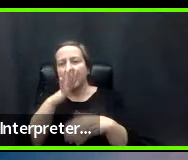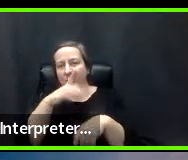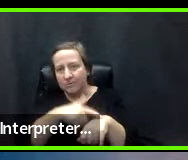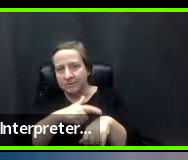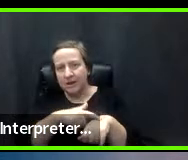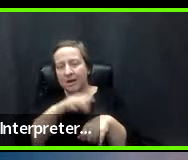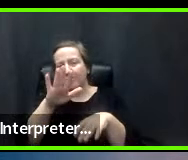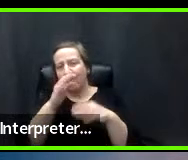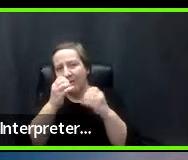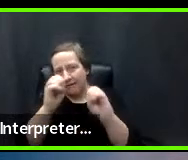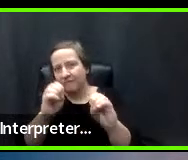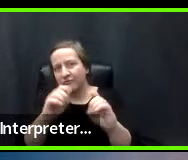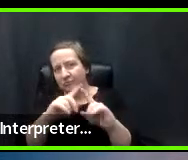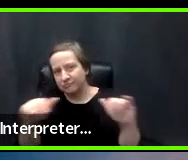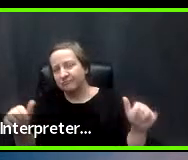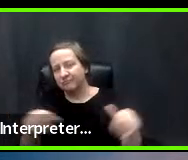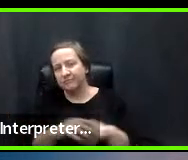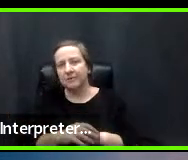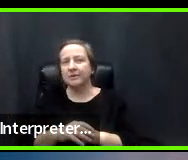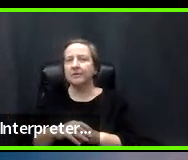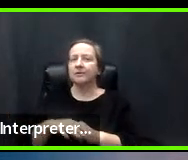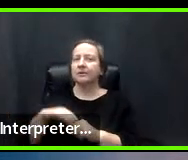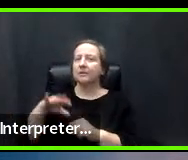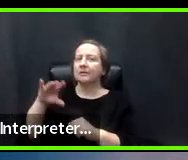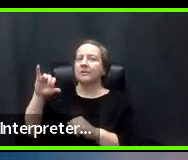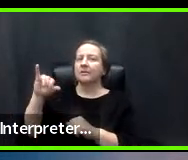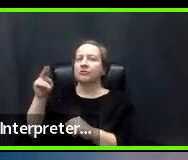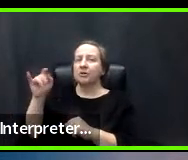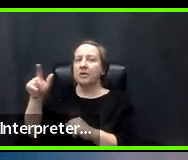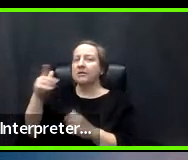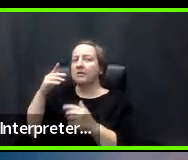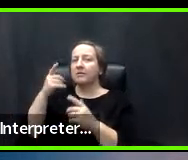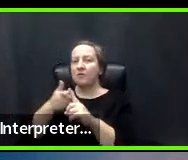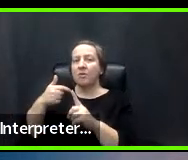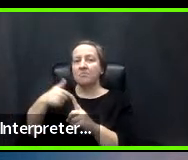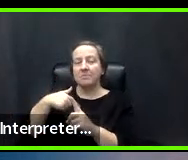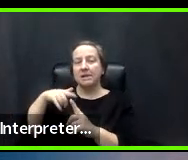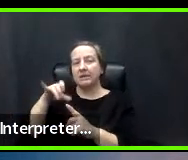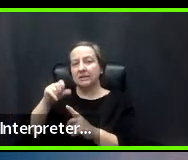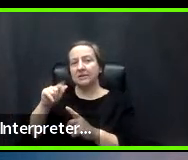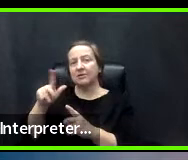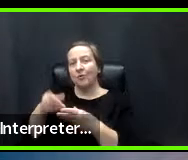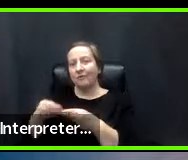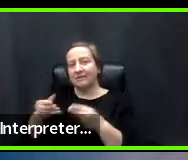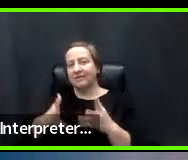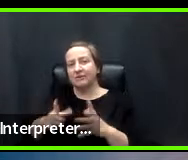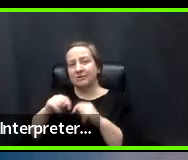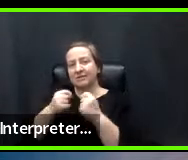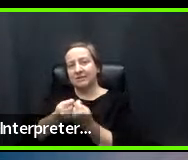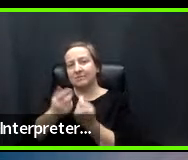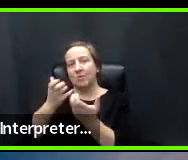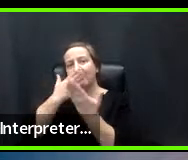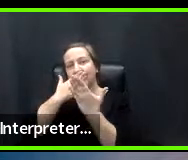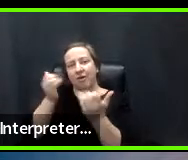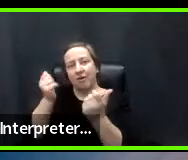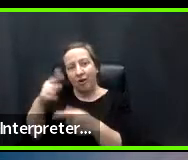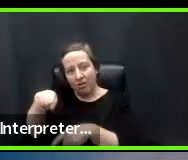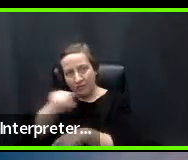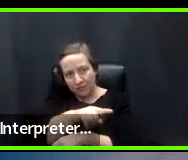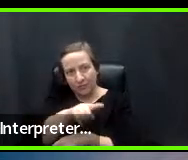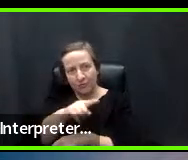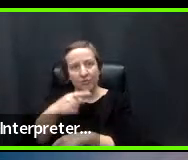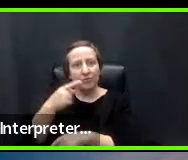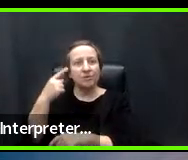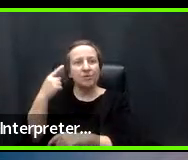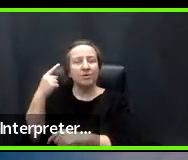effort. And just on behalf of Lisa and myself as your facilitator team, I just want to thank all of you for,